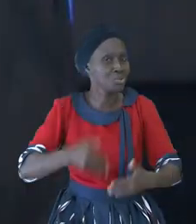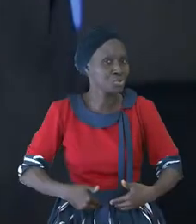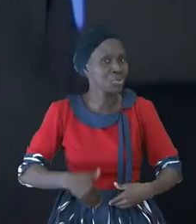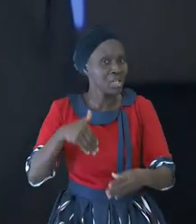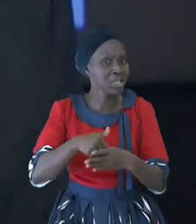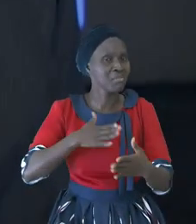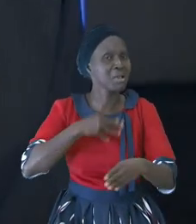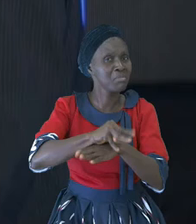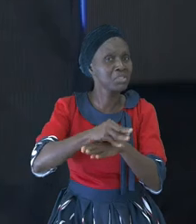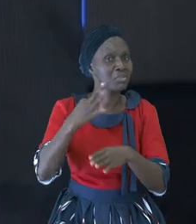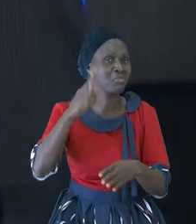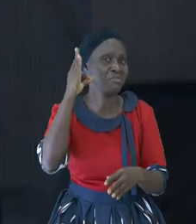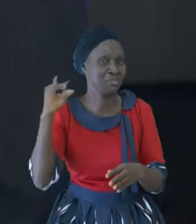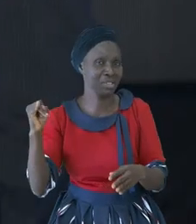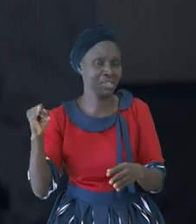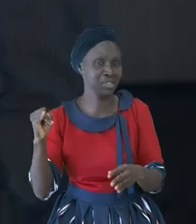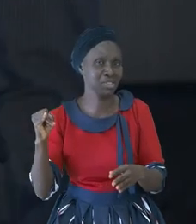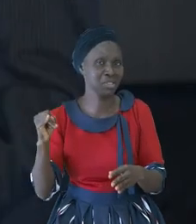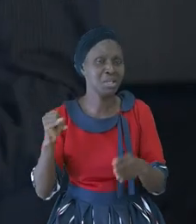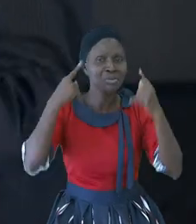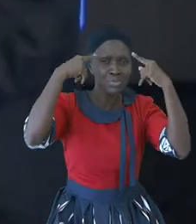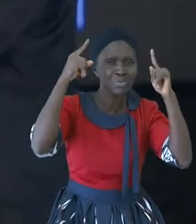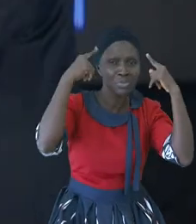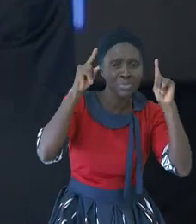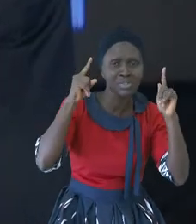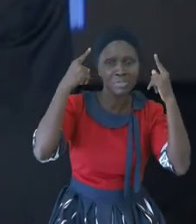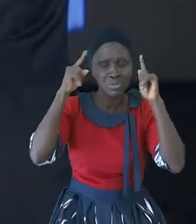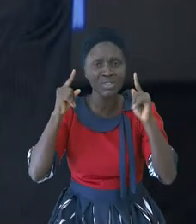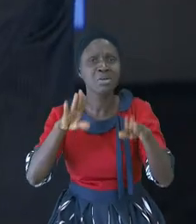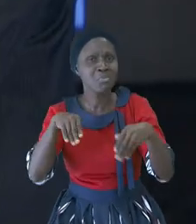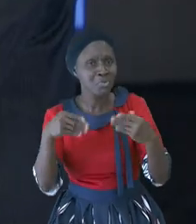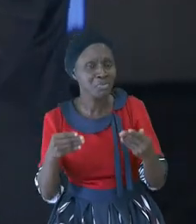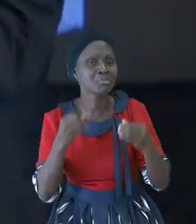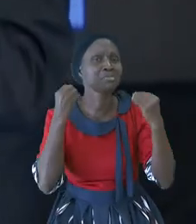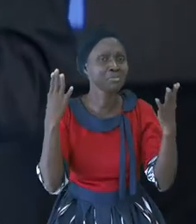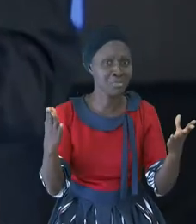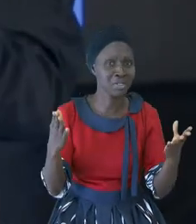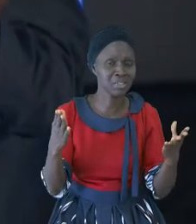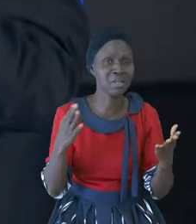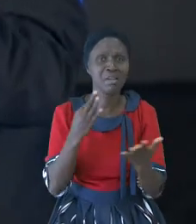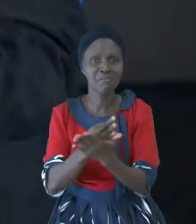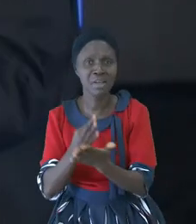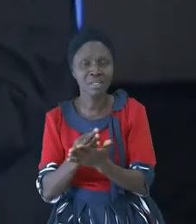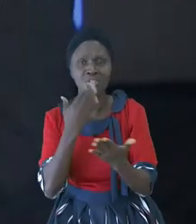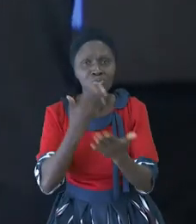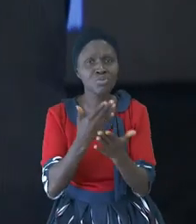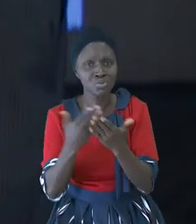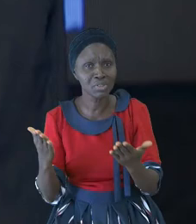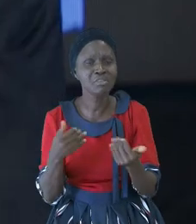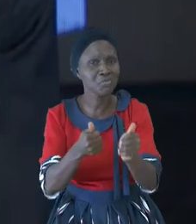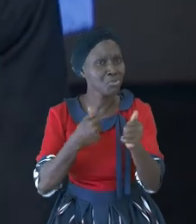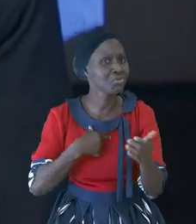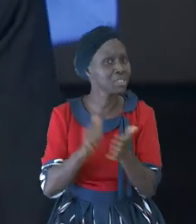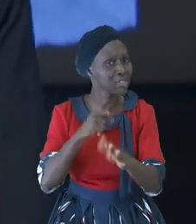younger, you know, success, provision, money, finance, good things just followed